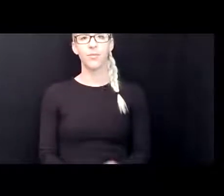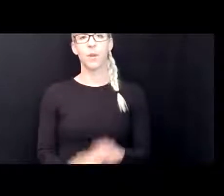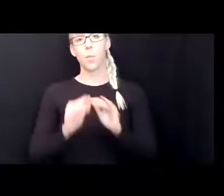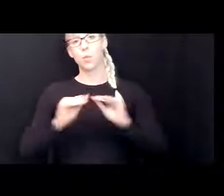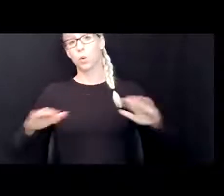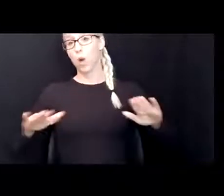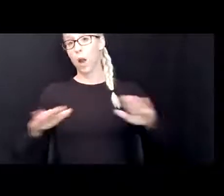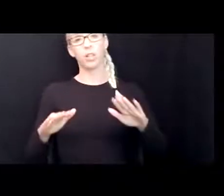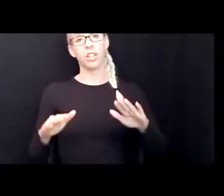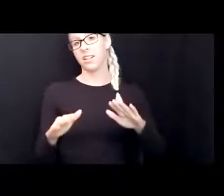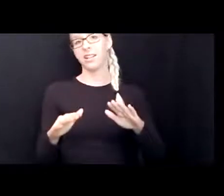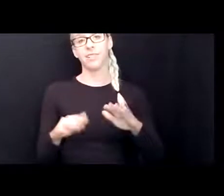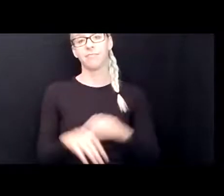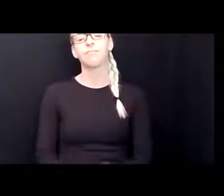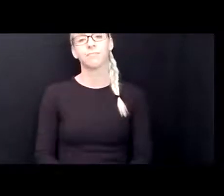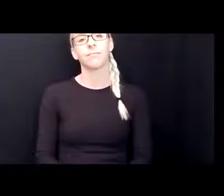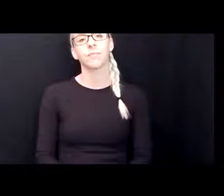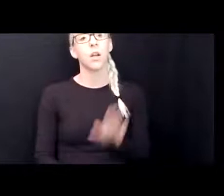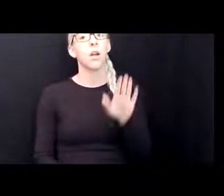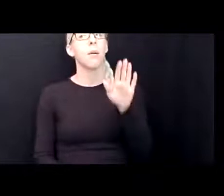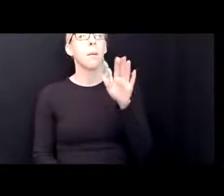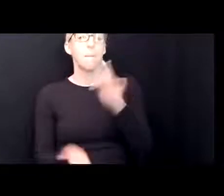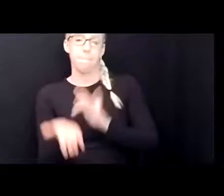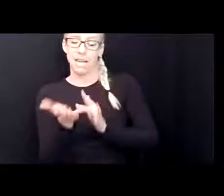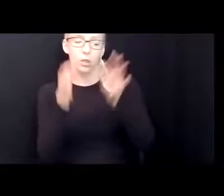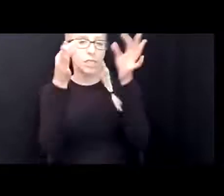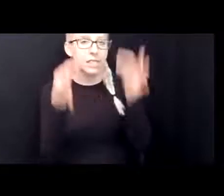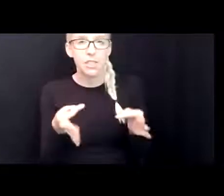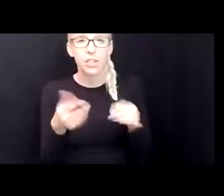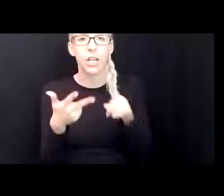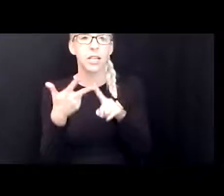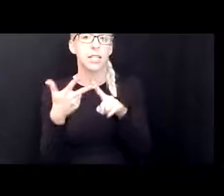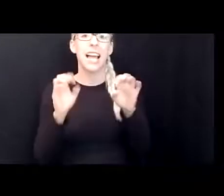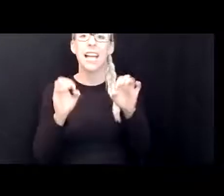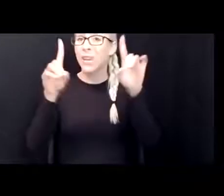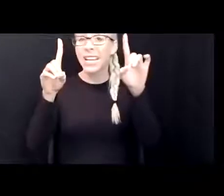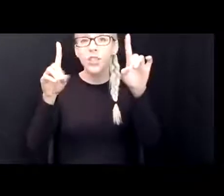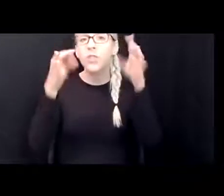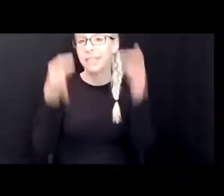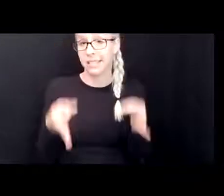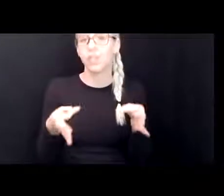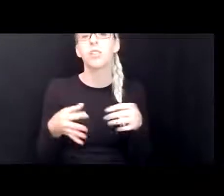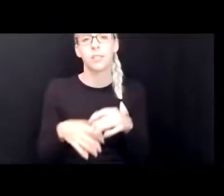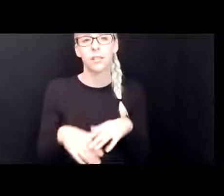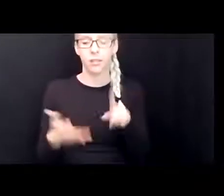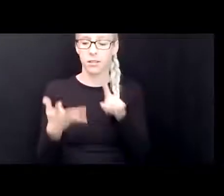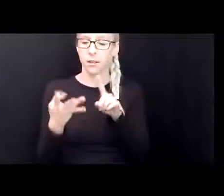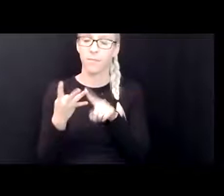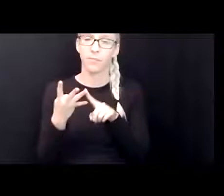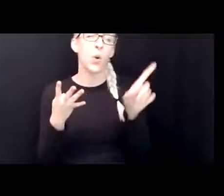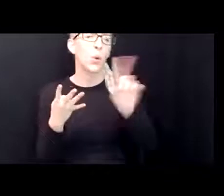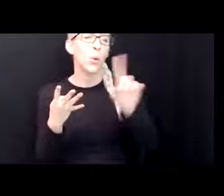to a guardianship, your medical decision-making, even the educational decision-making, residential